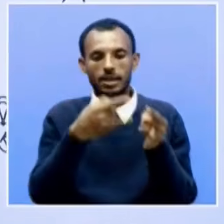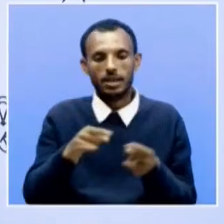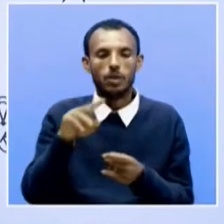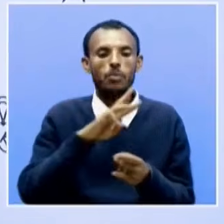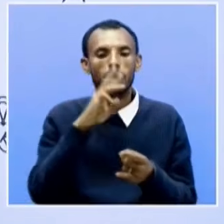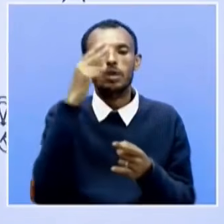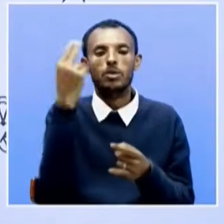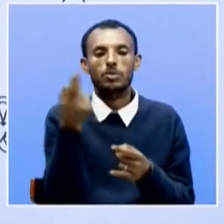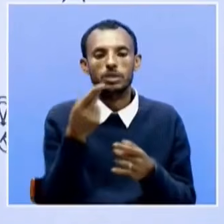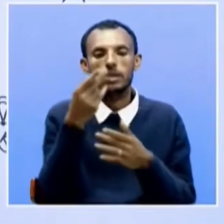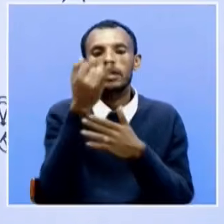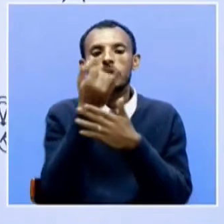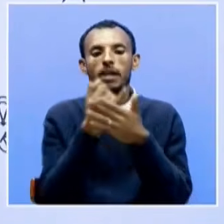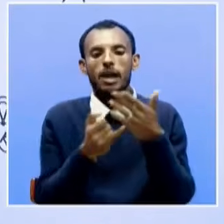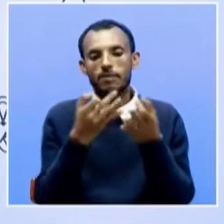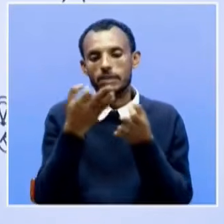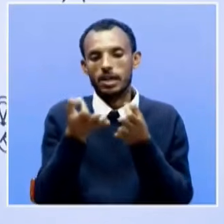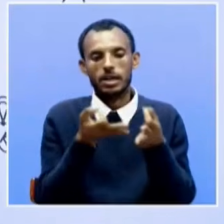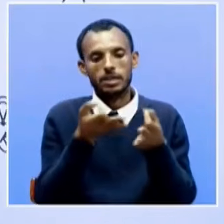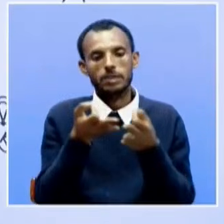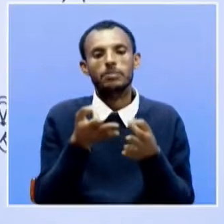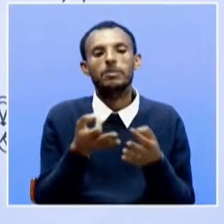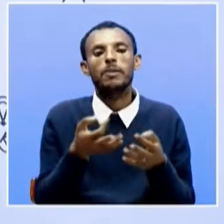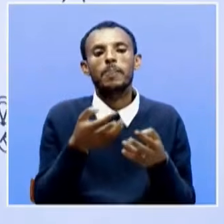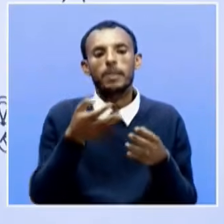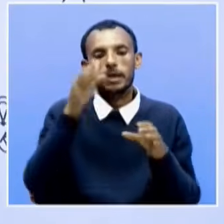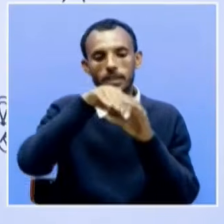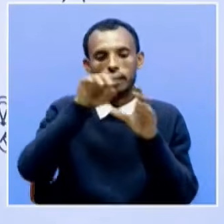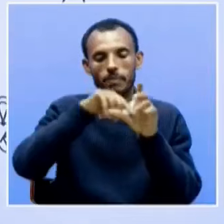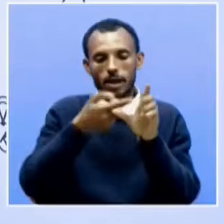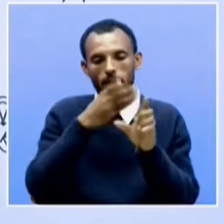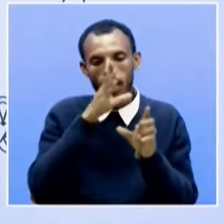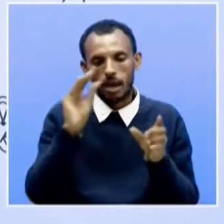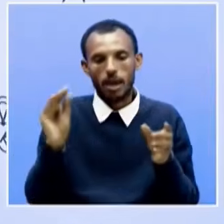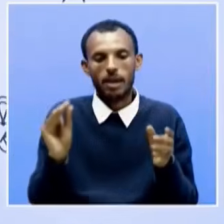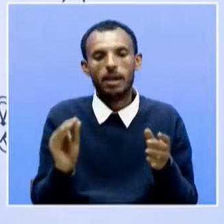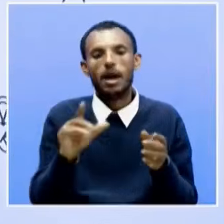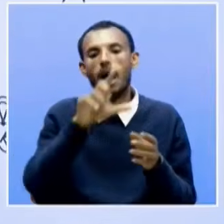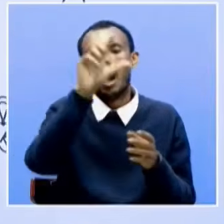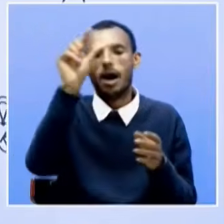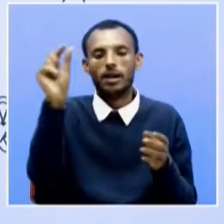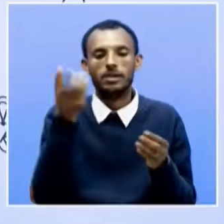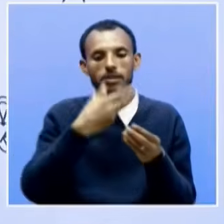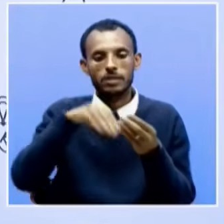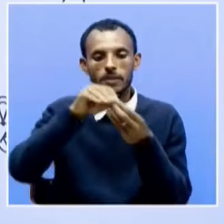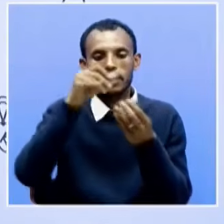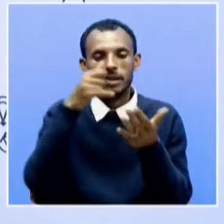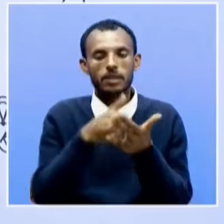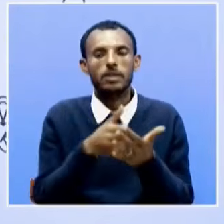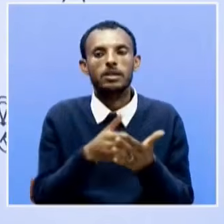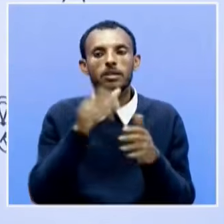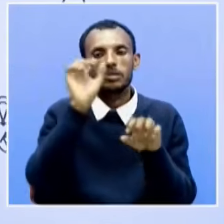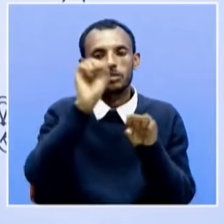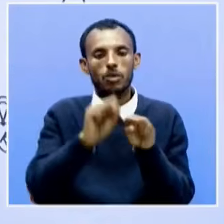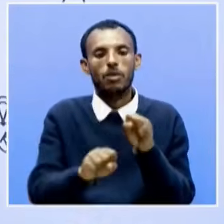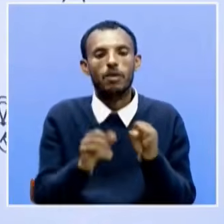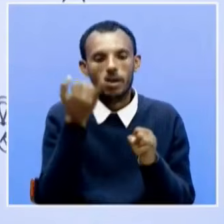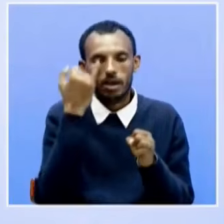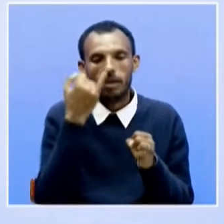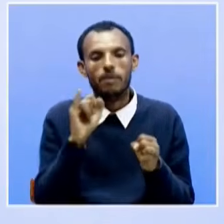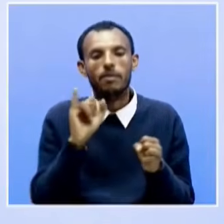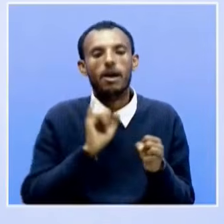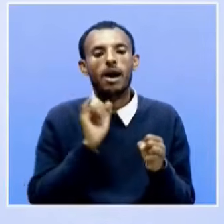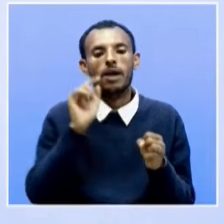to drive the relationship between the inscribed angle and the arc subtending it. Okay, so if I